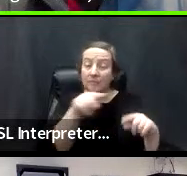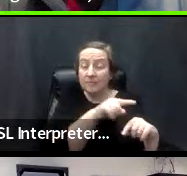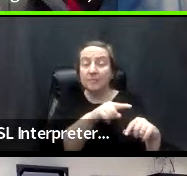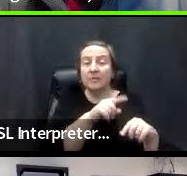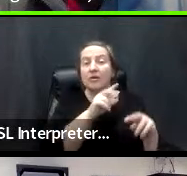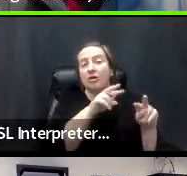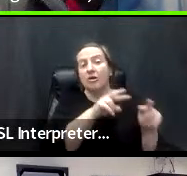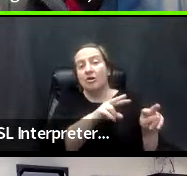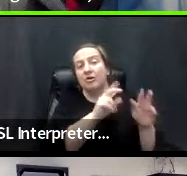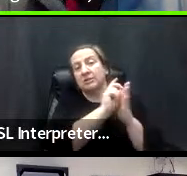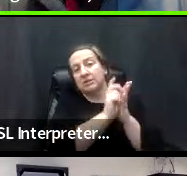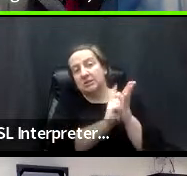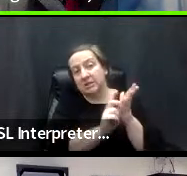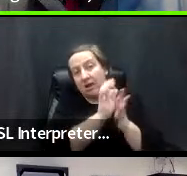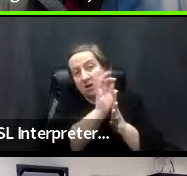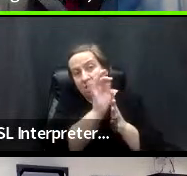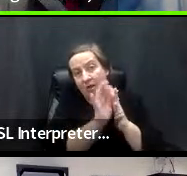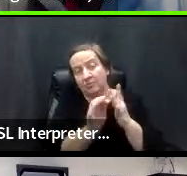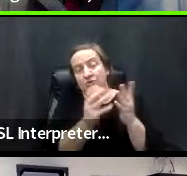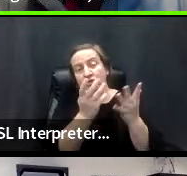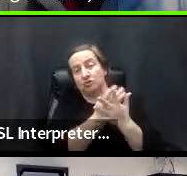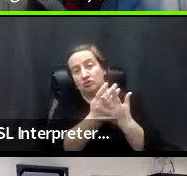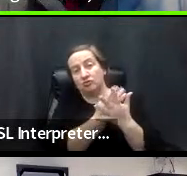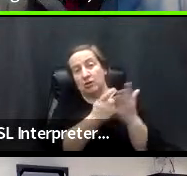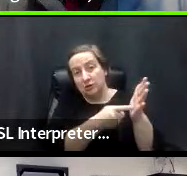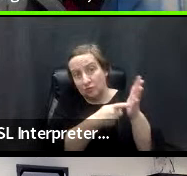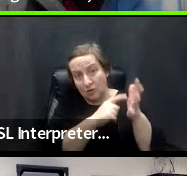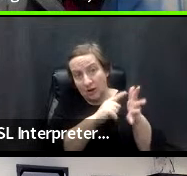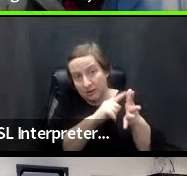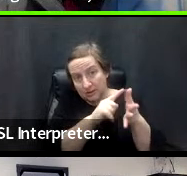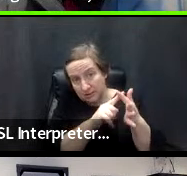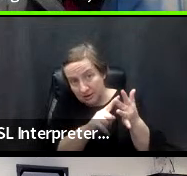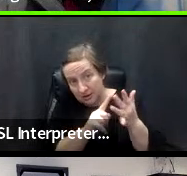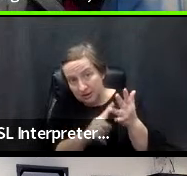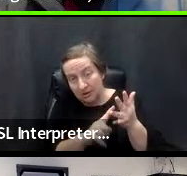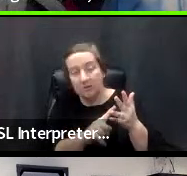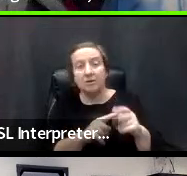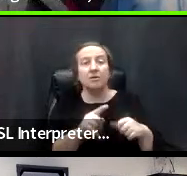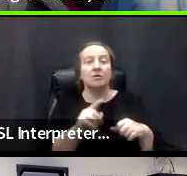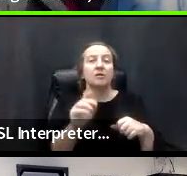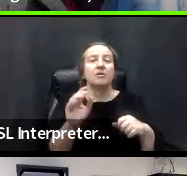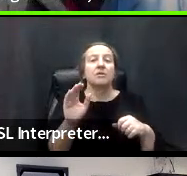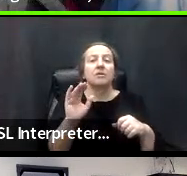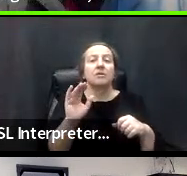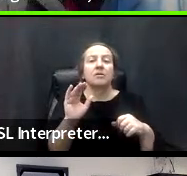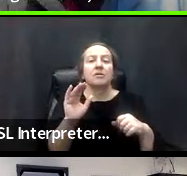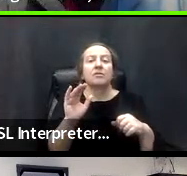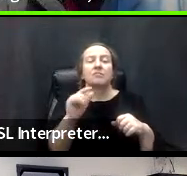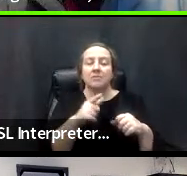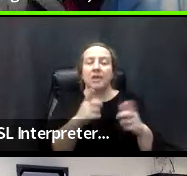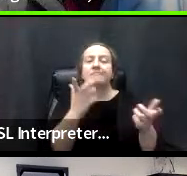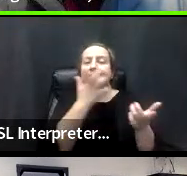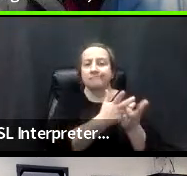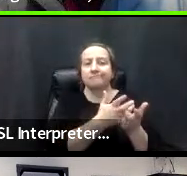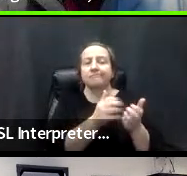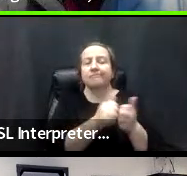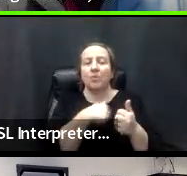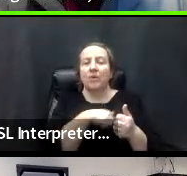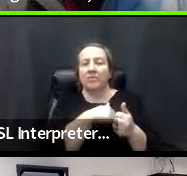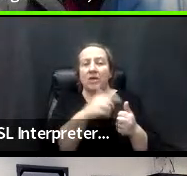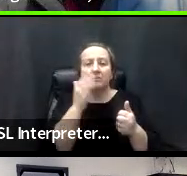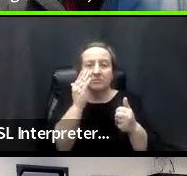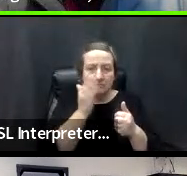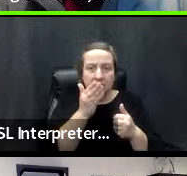the design options, screening criteria, and are in alignment with us moving